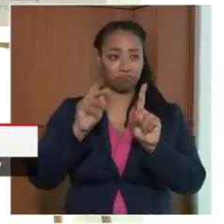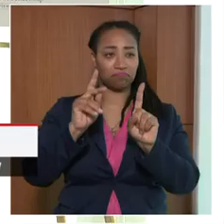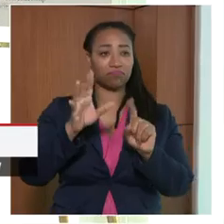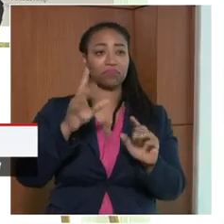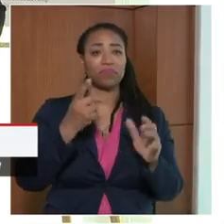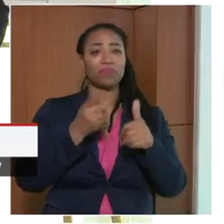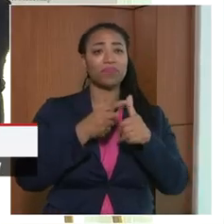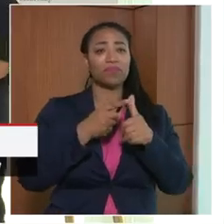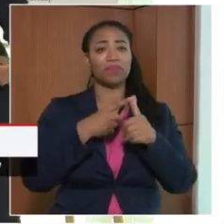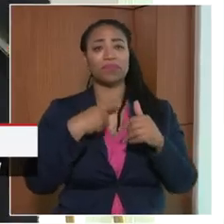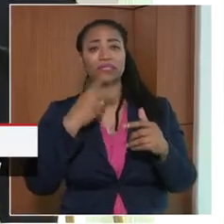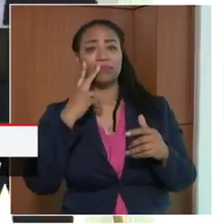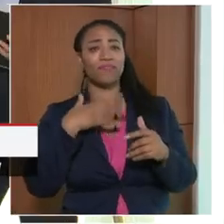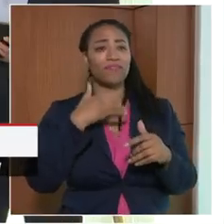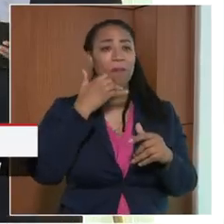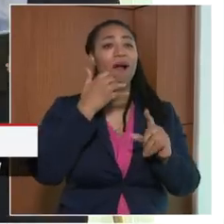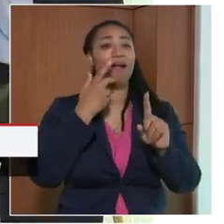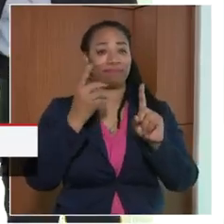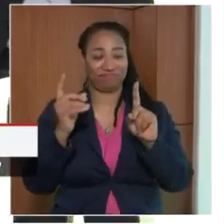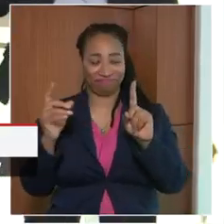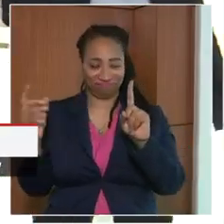It's right there. There we go. Okay.